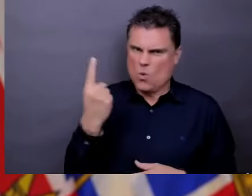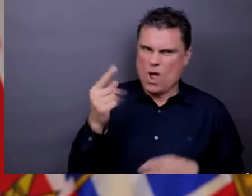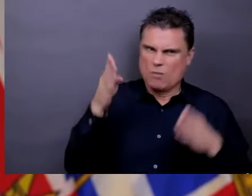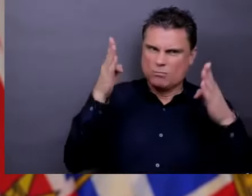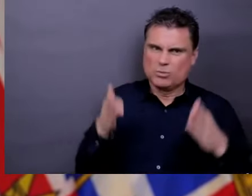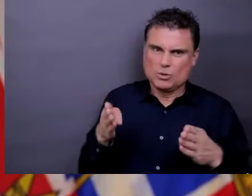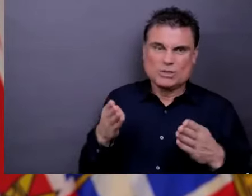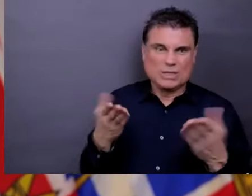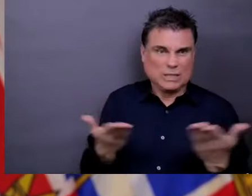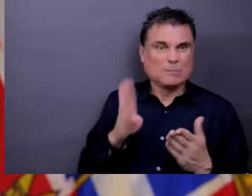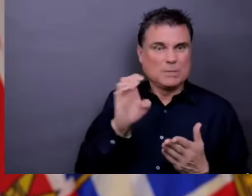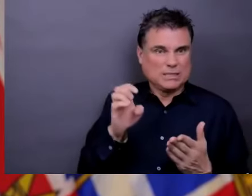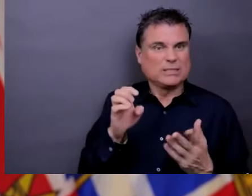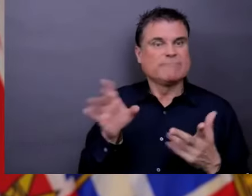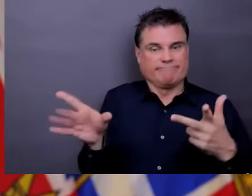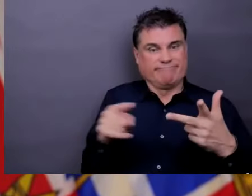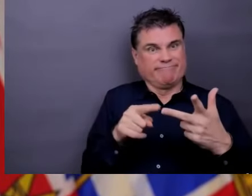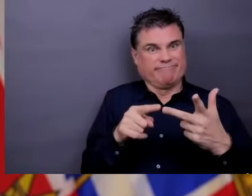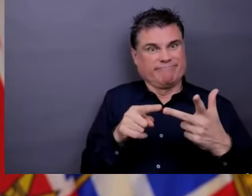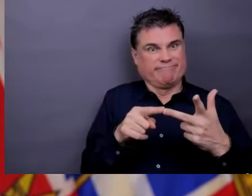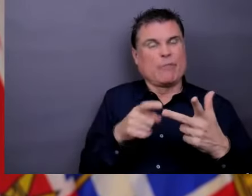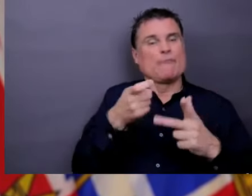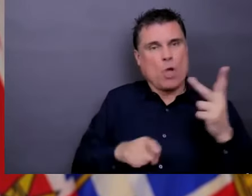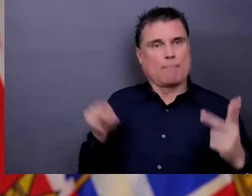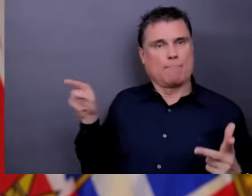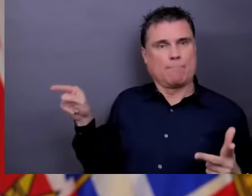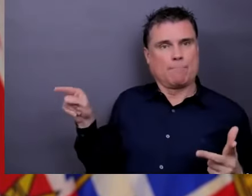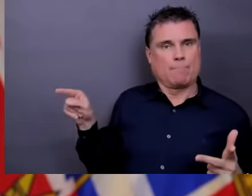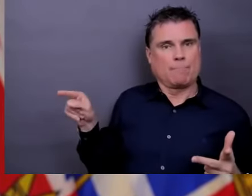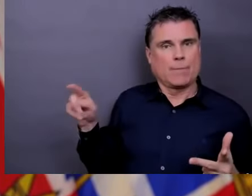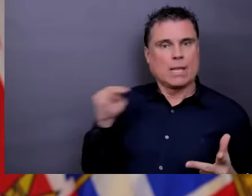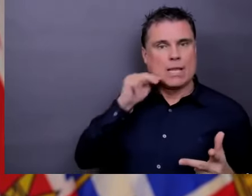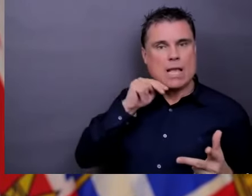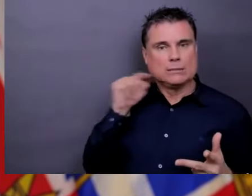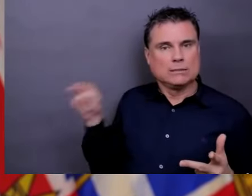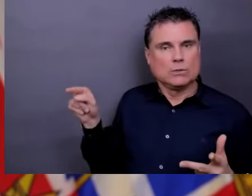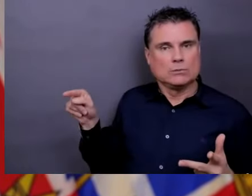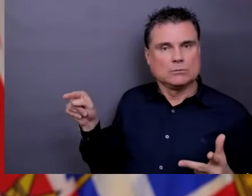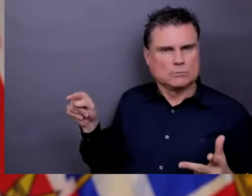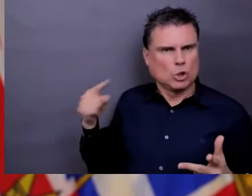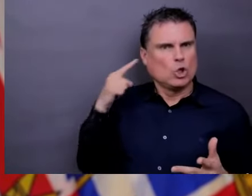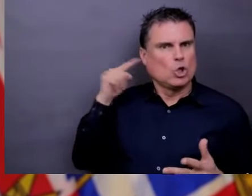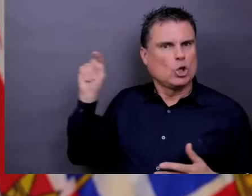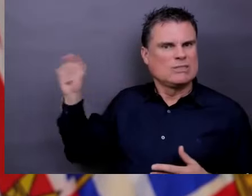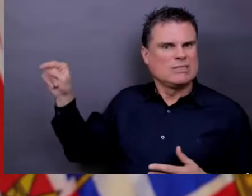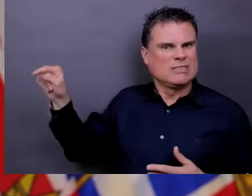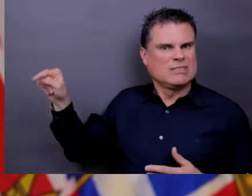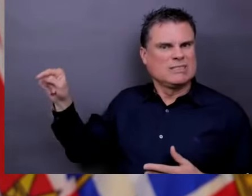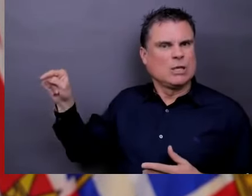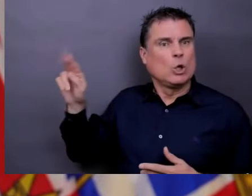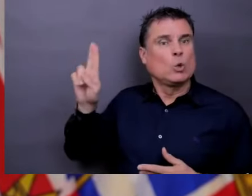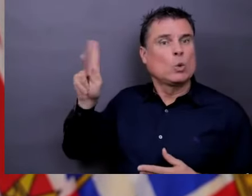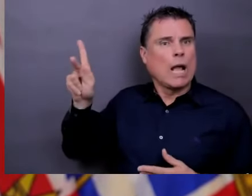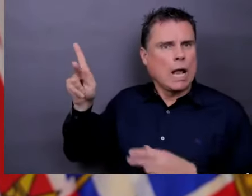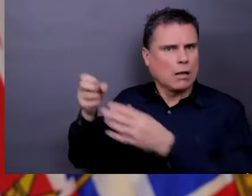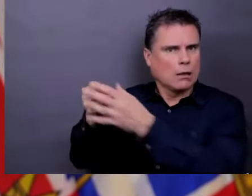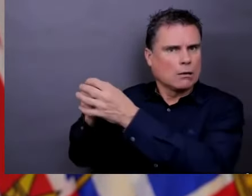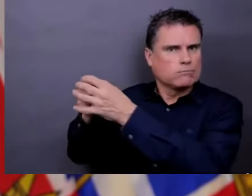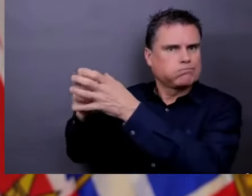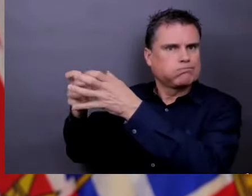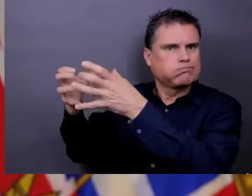have been more cases of it in the UK and elsewhere. So what's your concern about it? Yeah, so one of the things